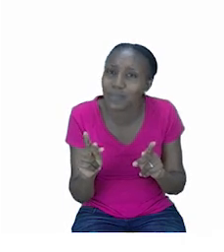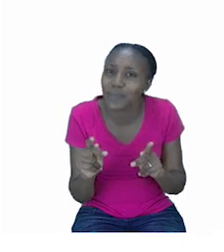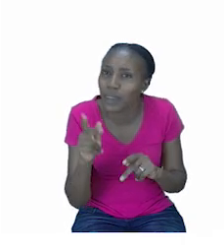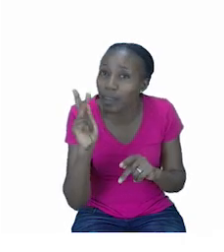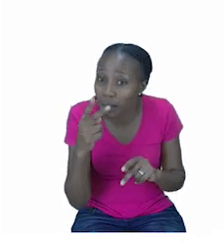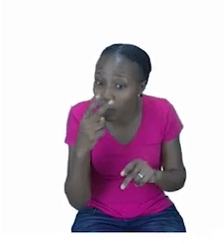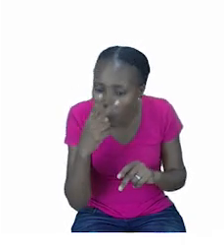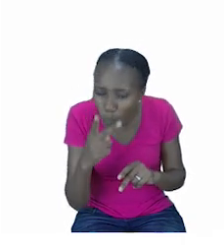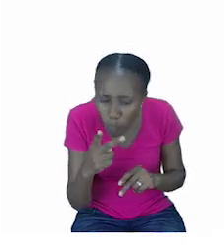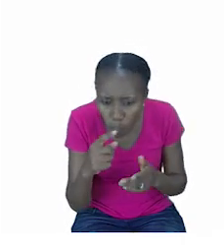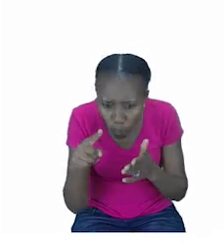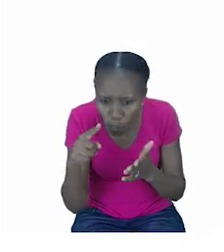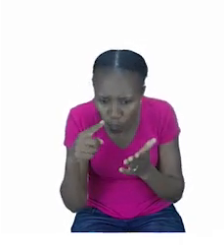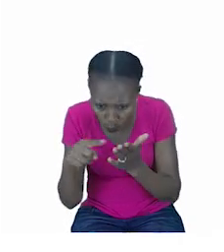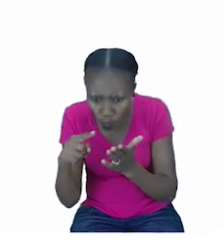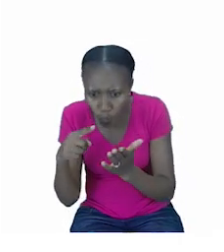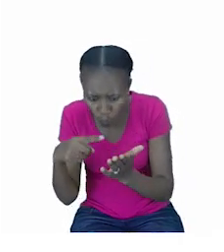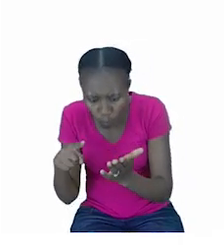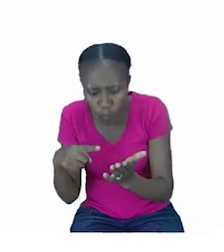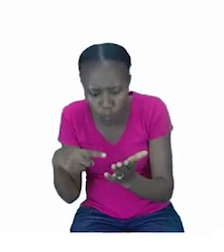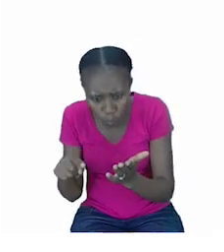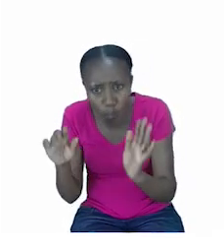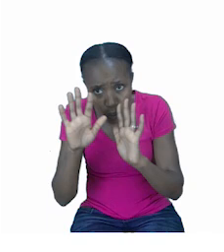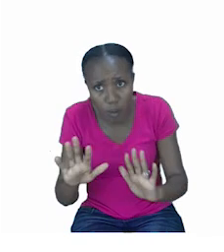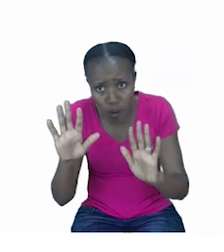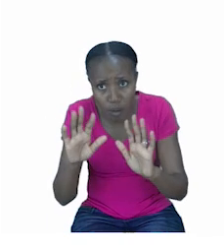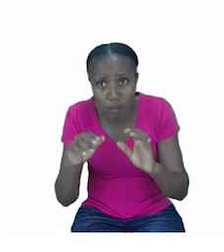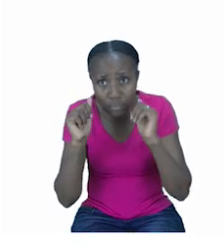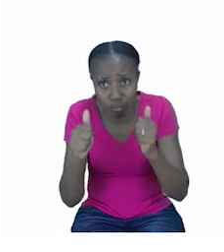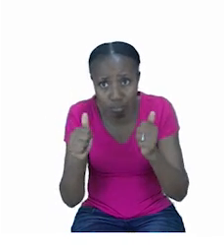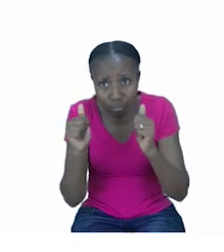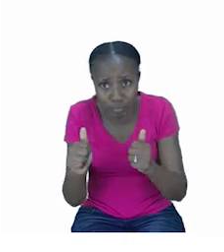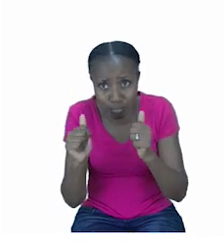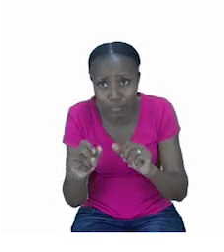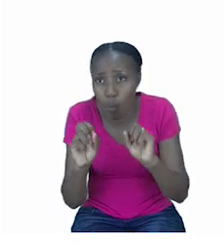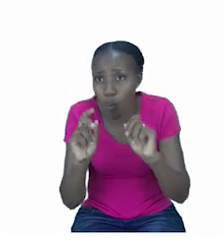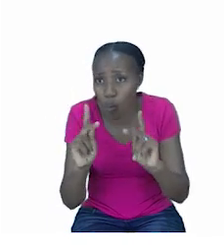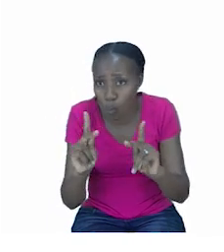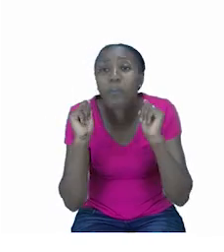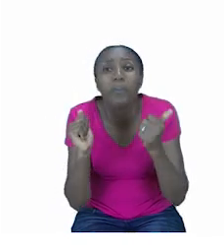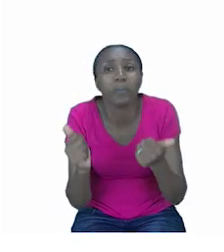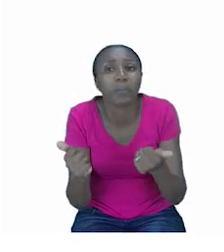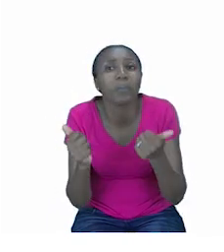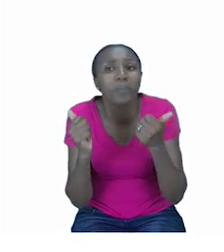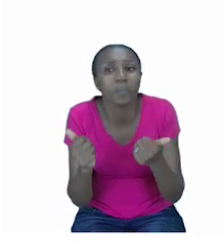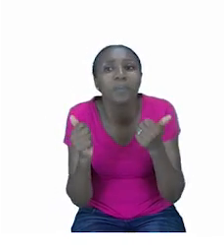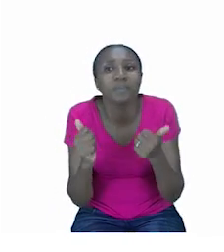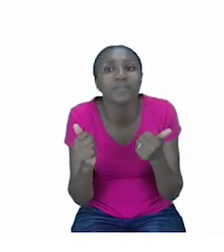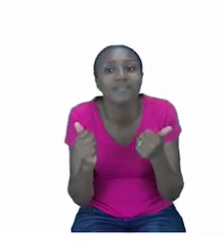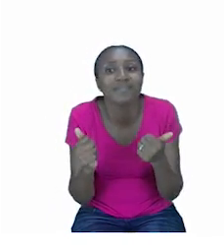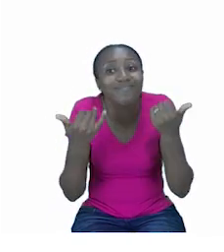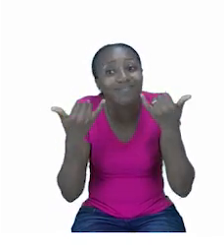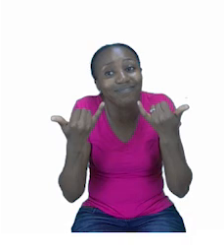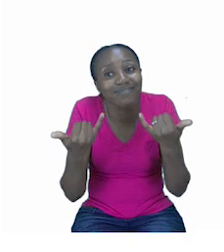check. Make sure that every answer is correct. This is now the